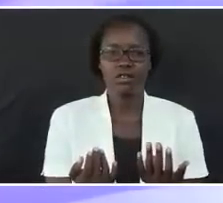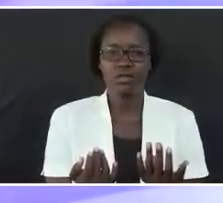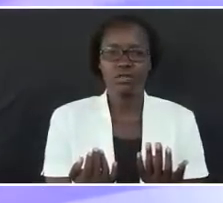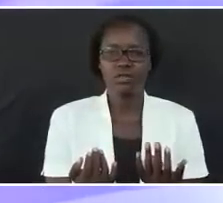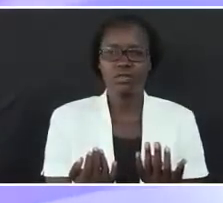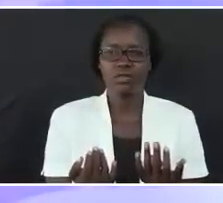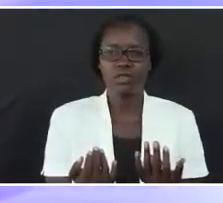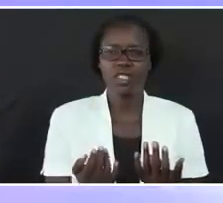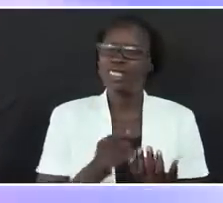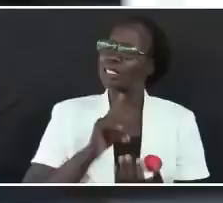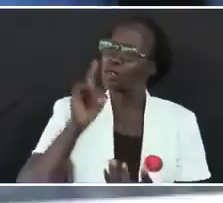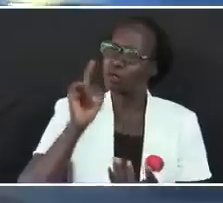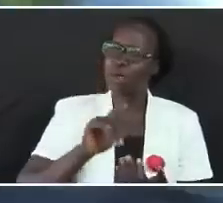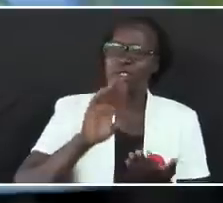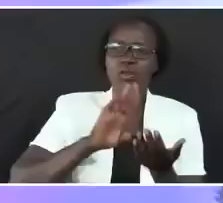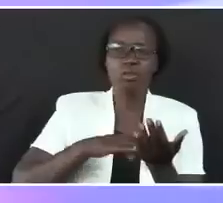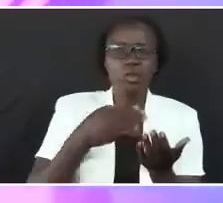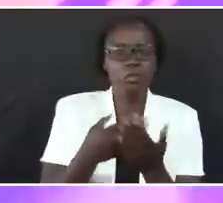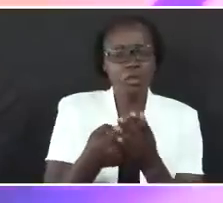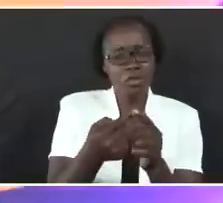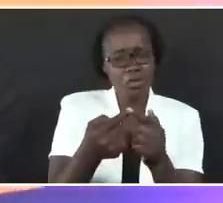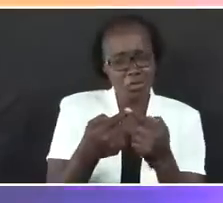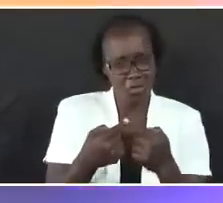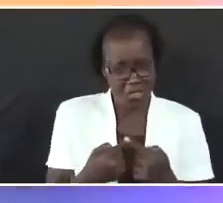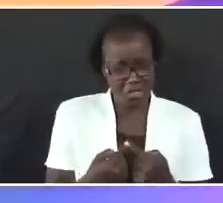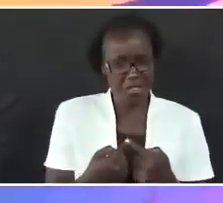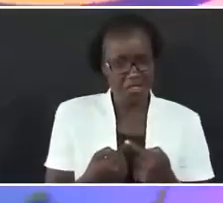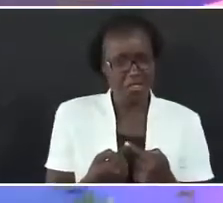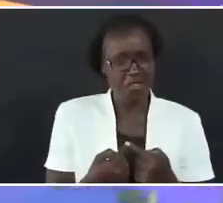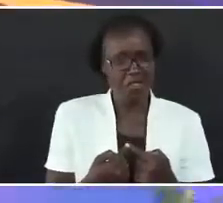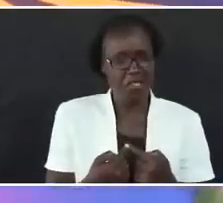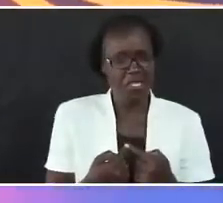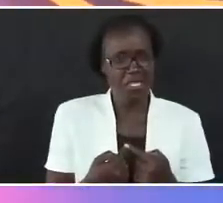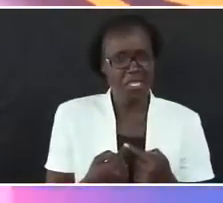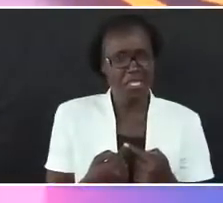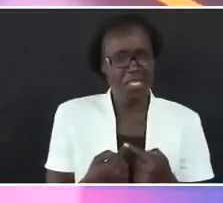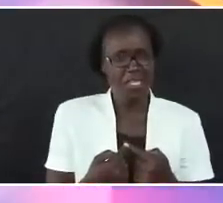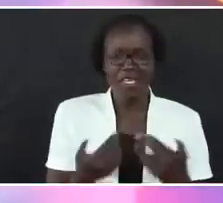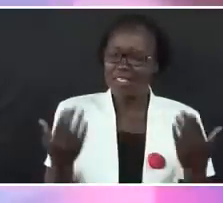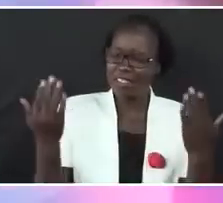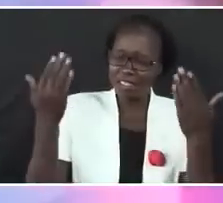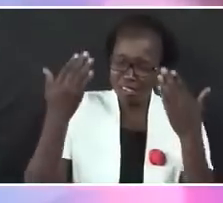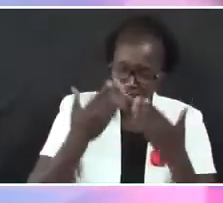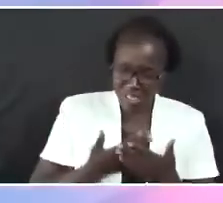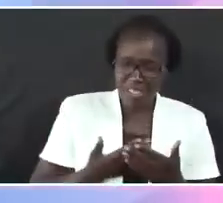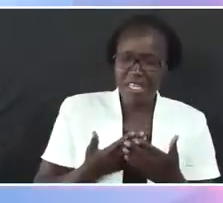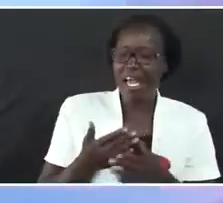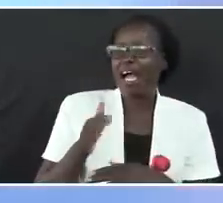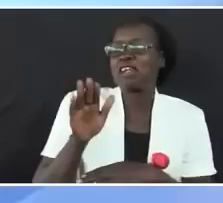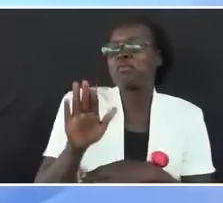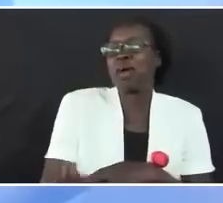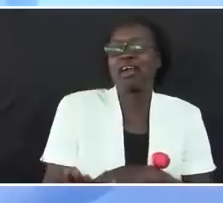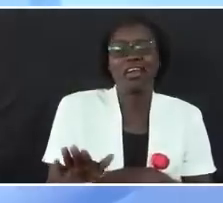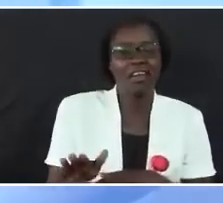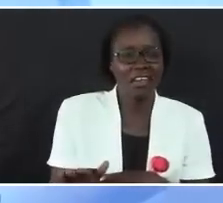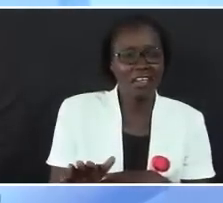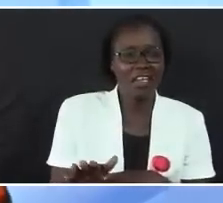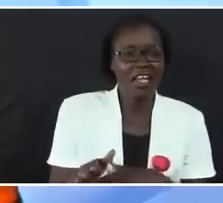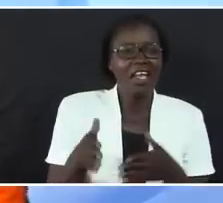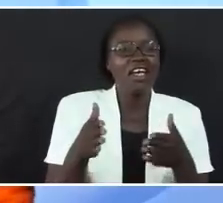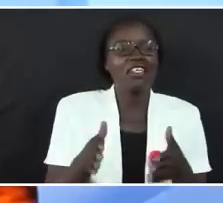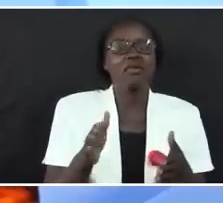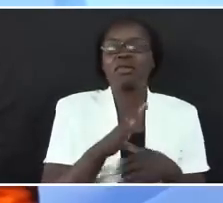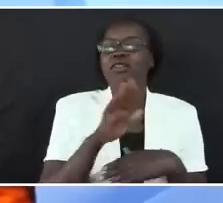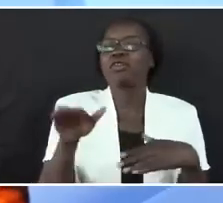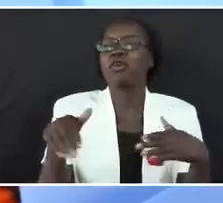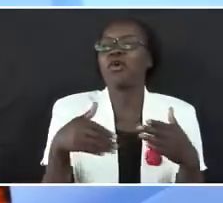He must propose to me this night at Parkin in the presence of